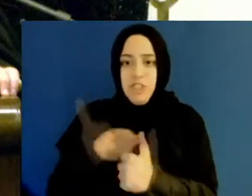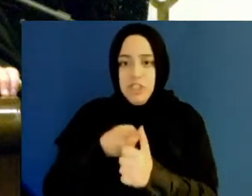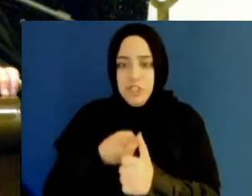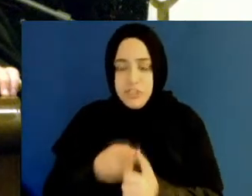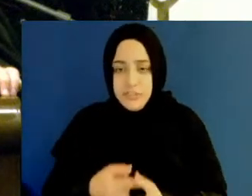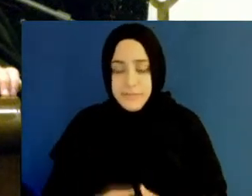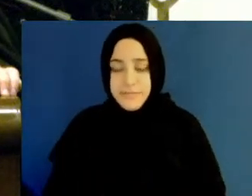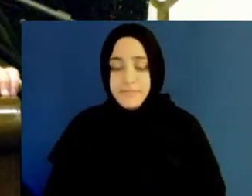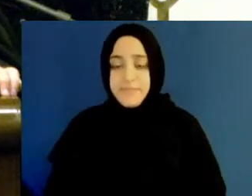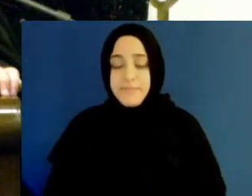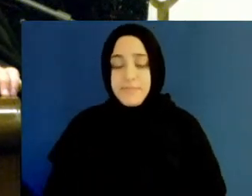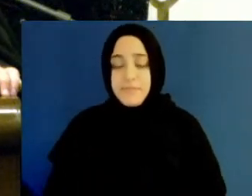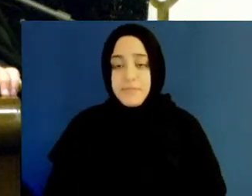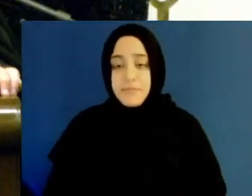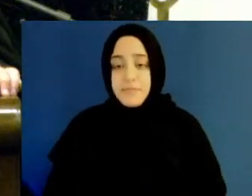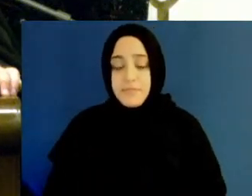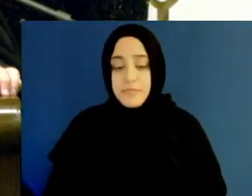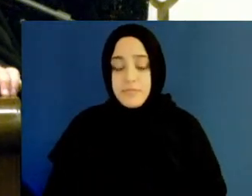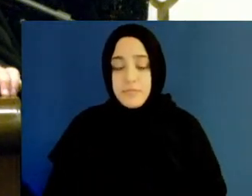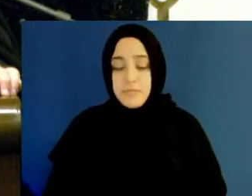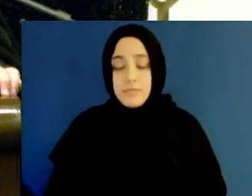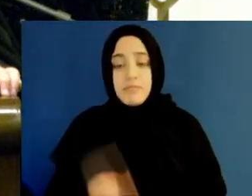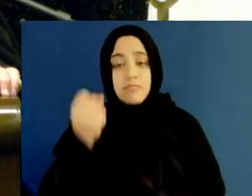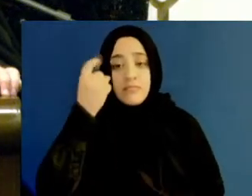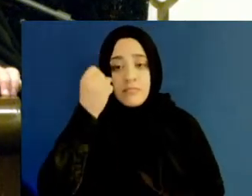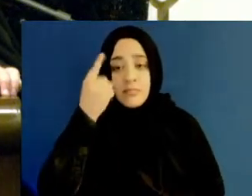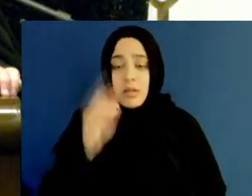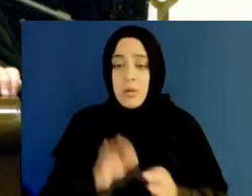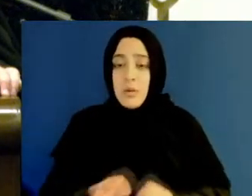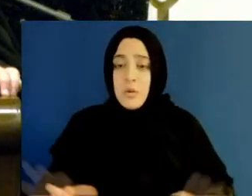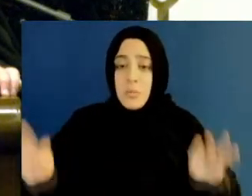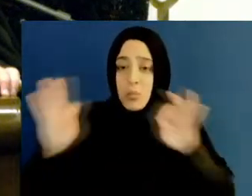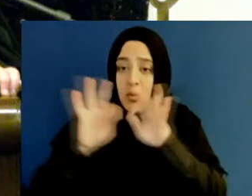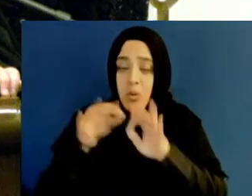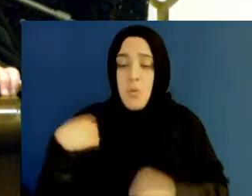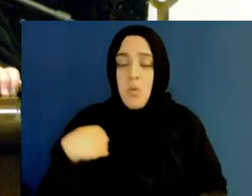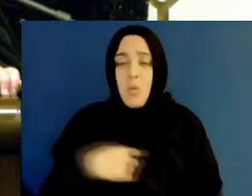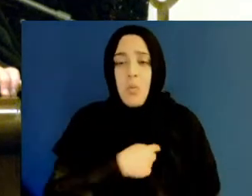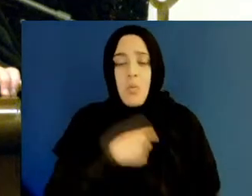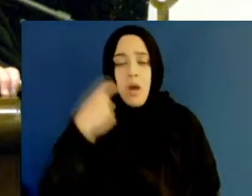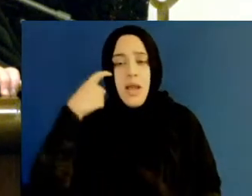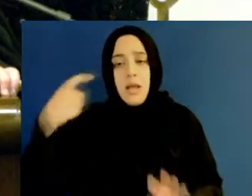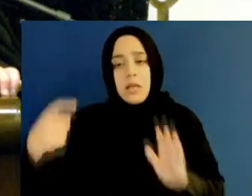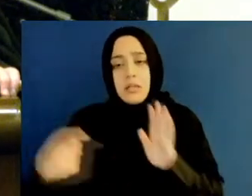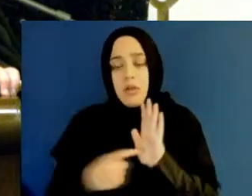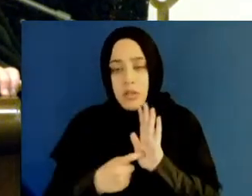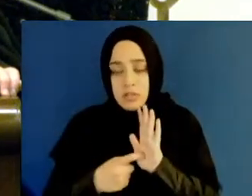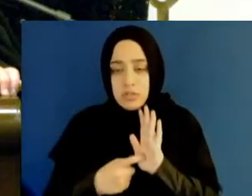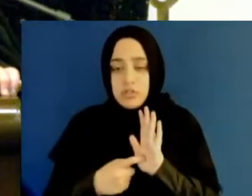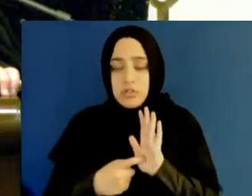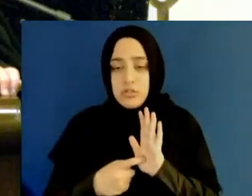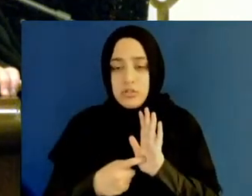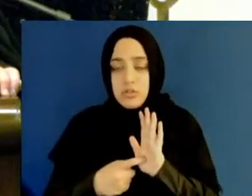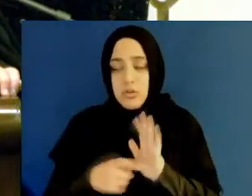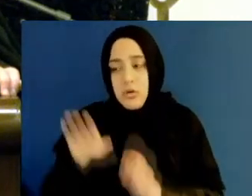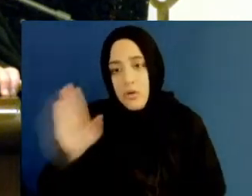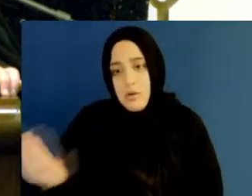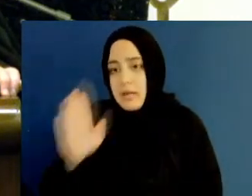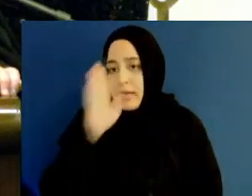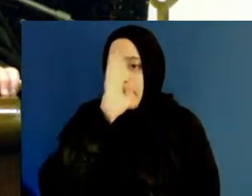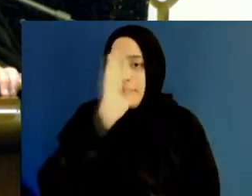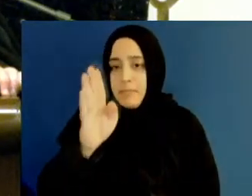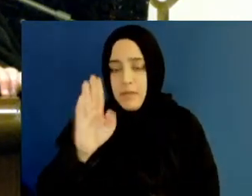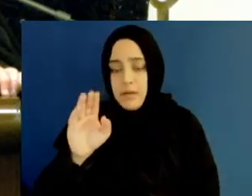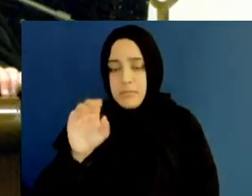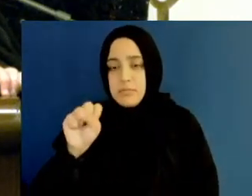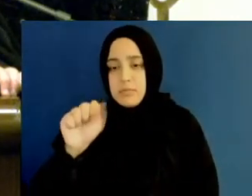here that we acknowledge the position of Imam Zainul Abideen on the